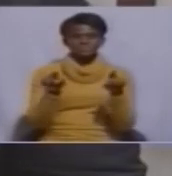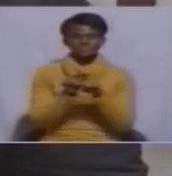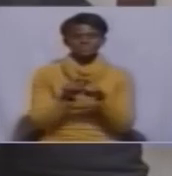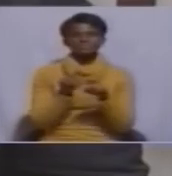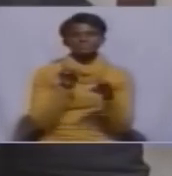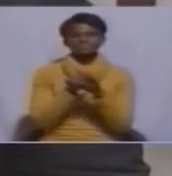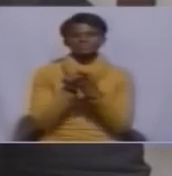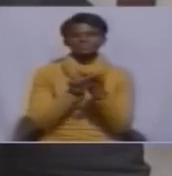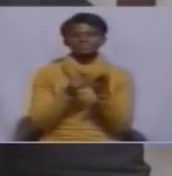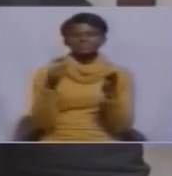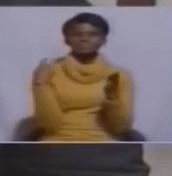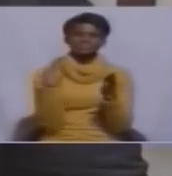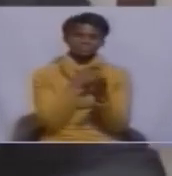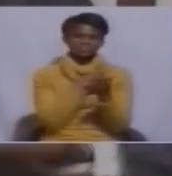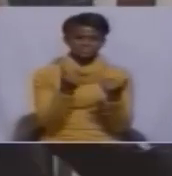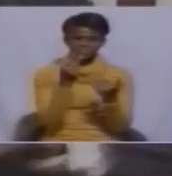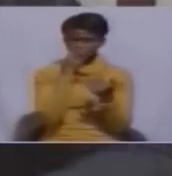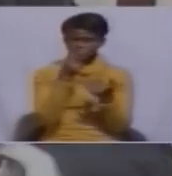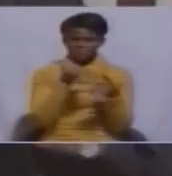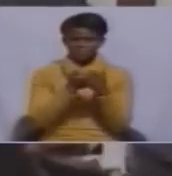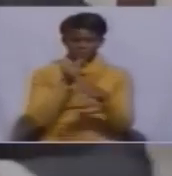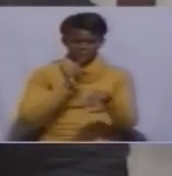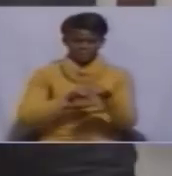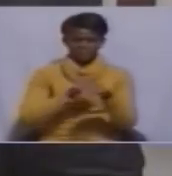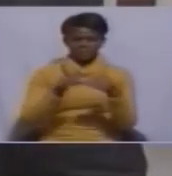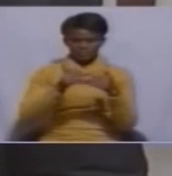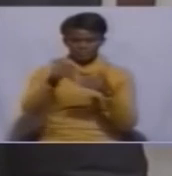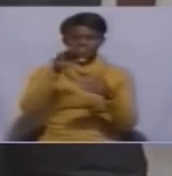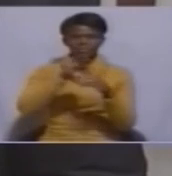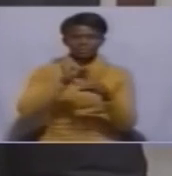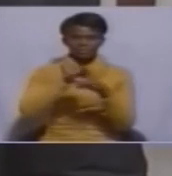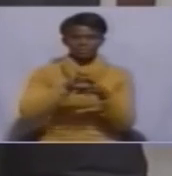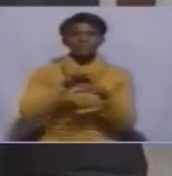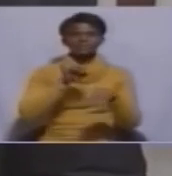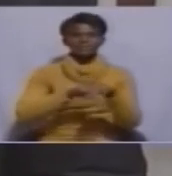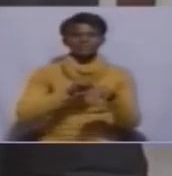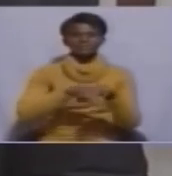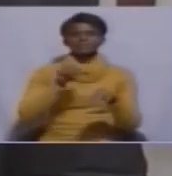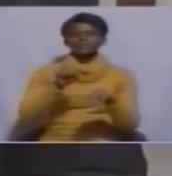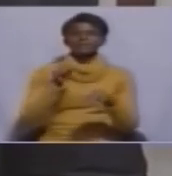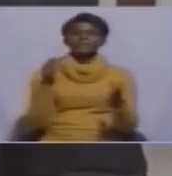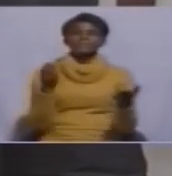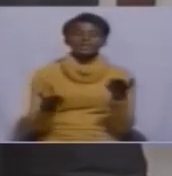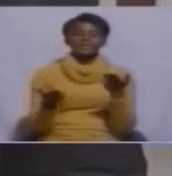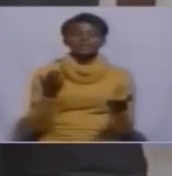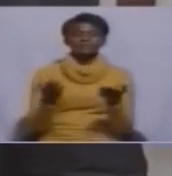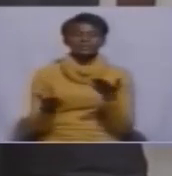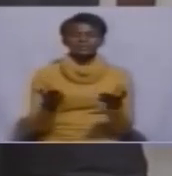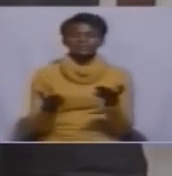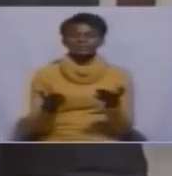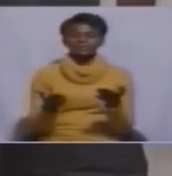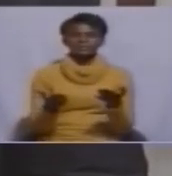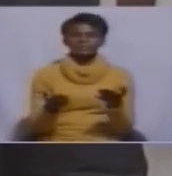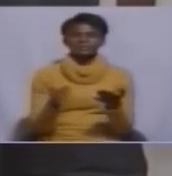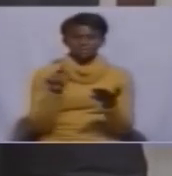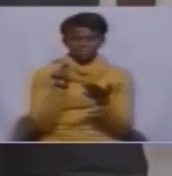parliament. Now looking at the time between now and the elections, chances are that maybe this law may